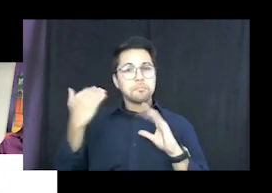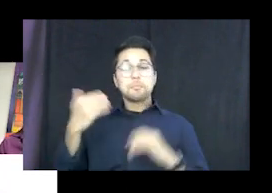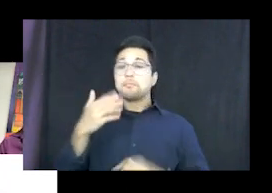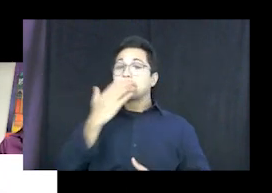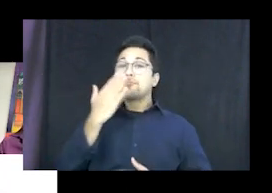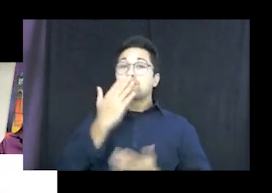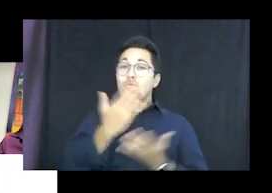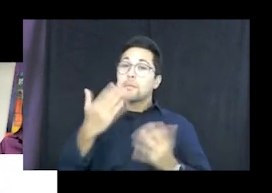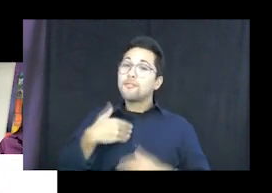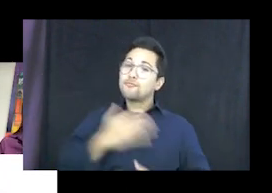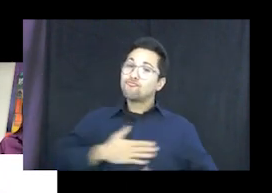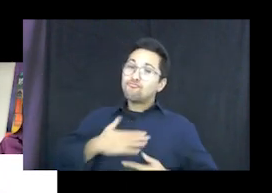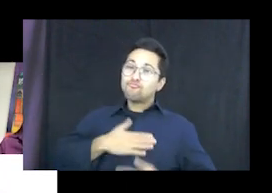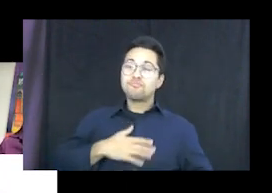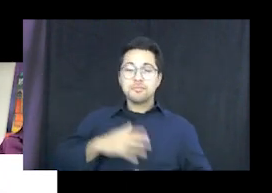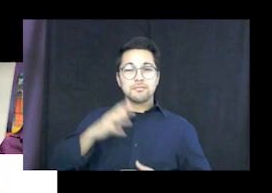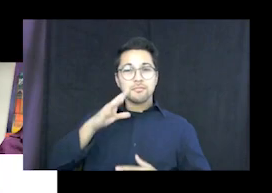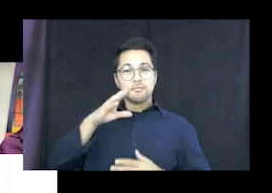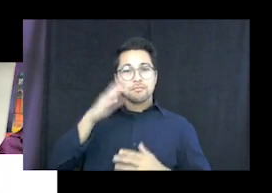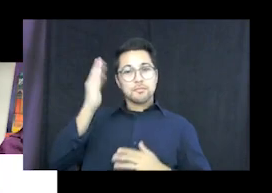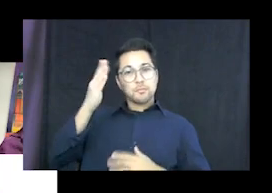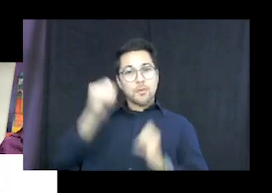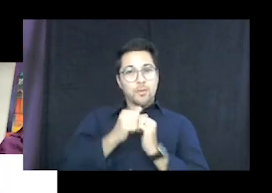thank you so much. We really enjoyed being able to present to you today.